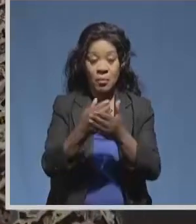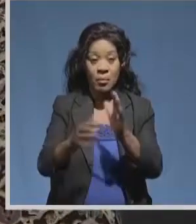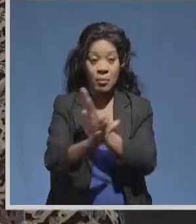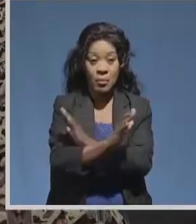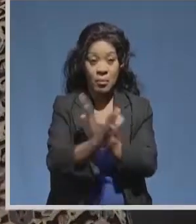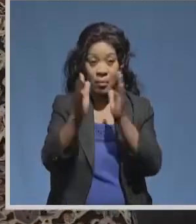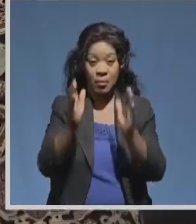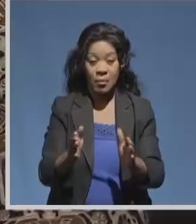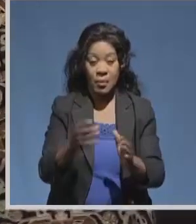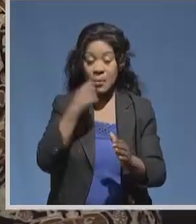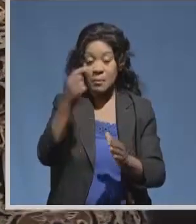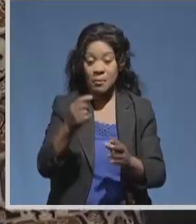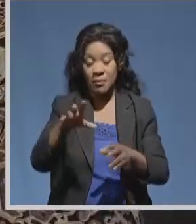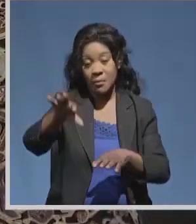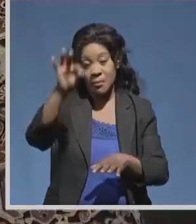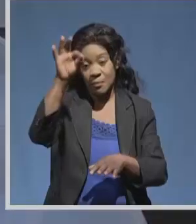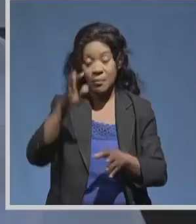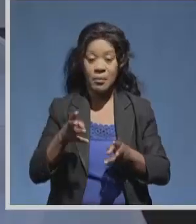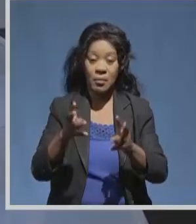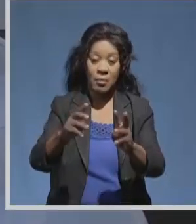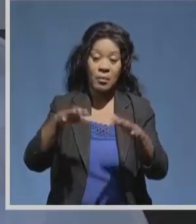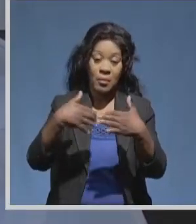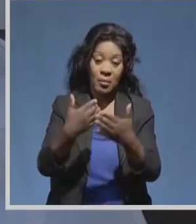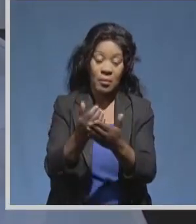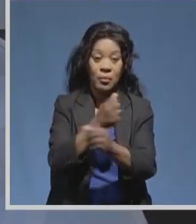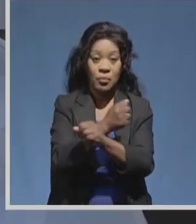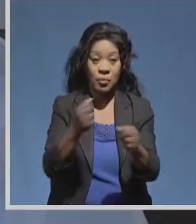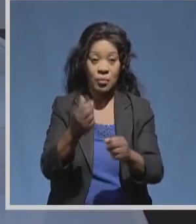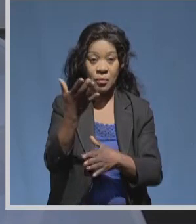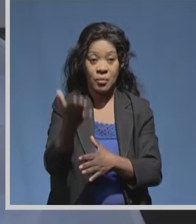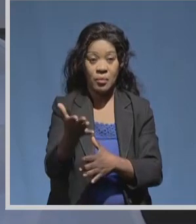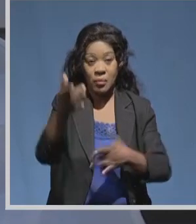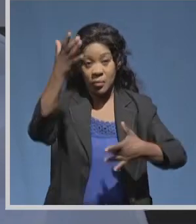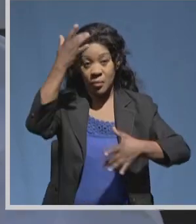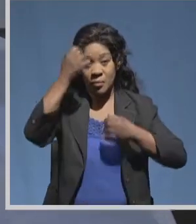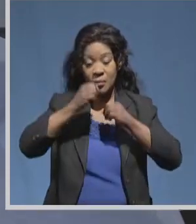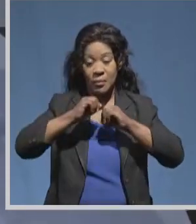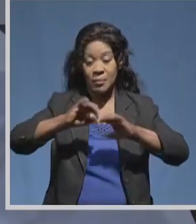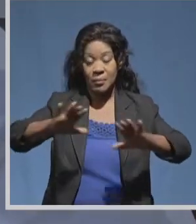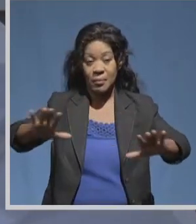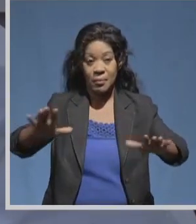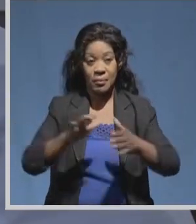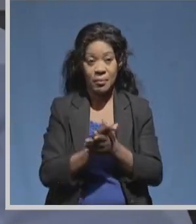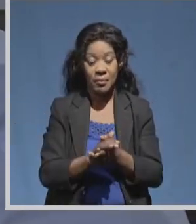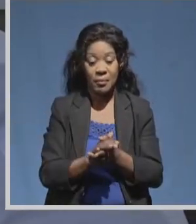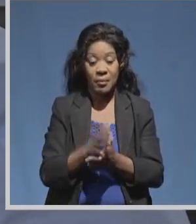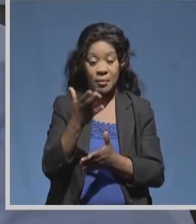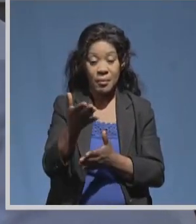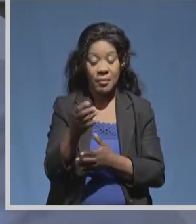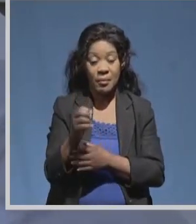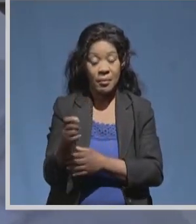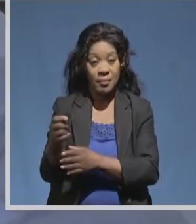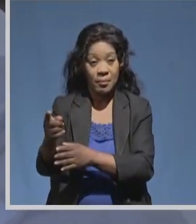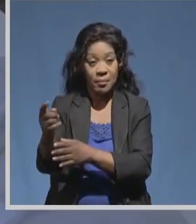within this environment, to get the economy going so that the Minister of Finance does not have sleepless nights, to ensure that